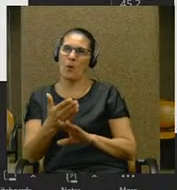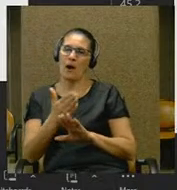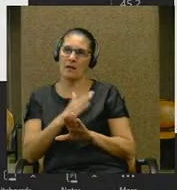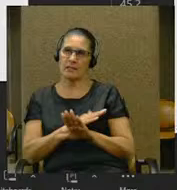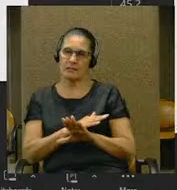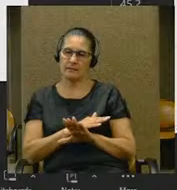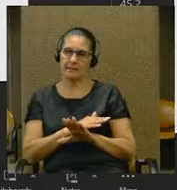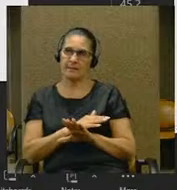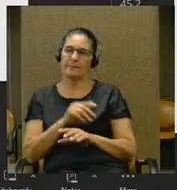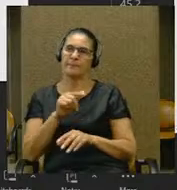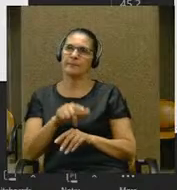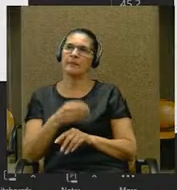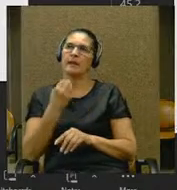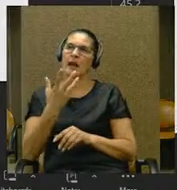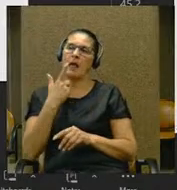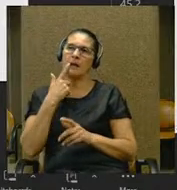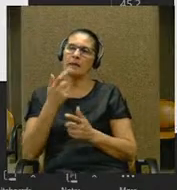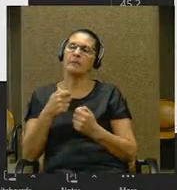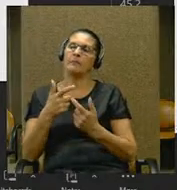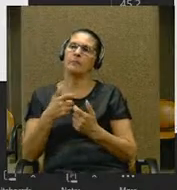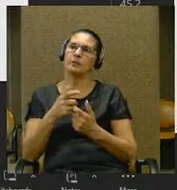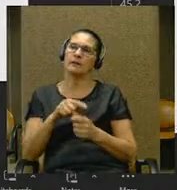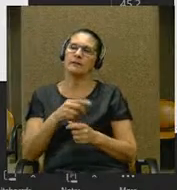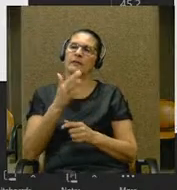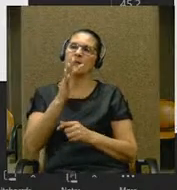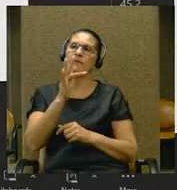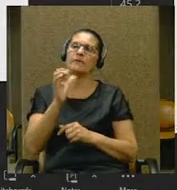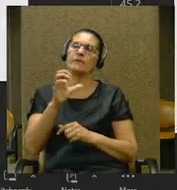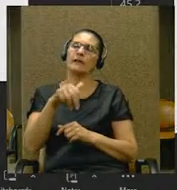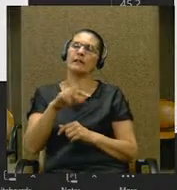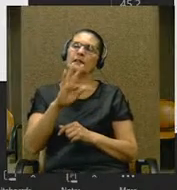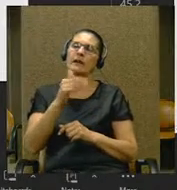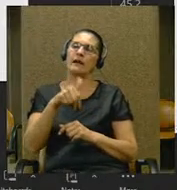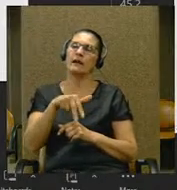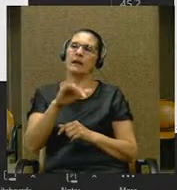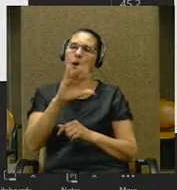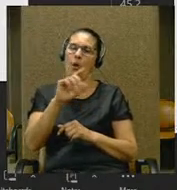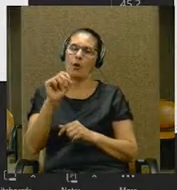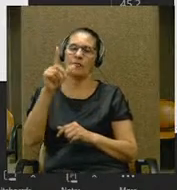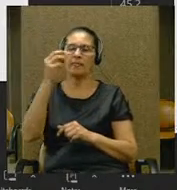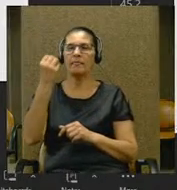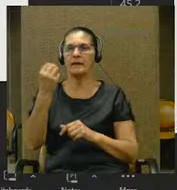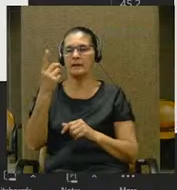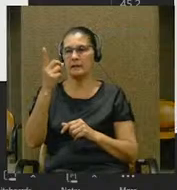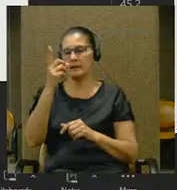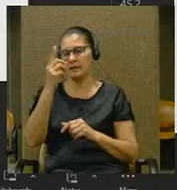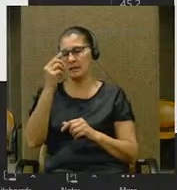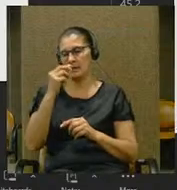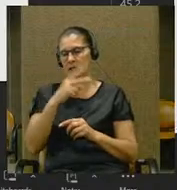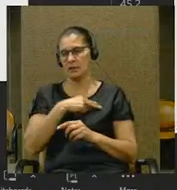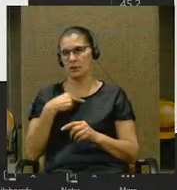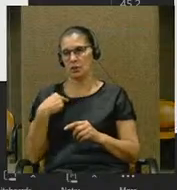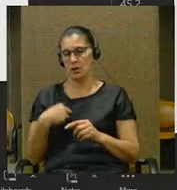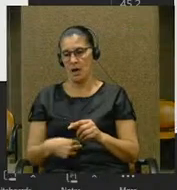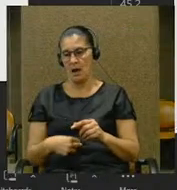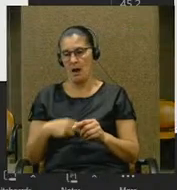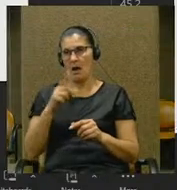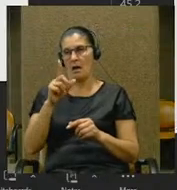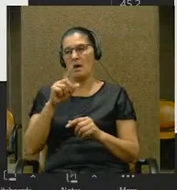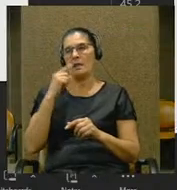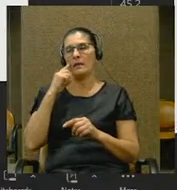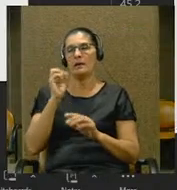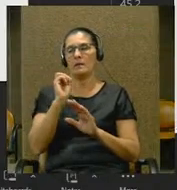of fentanyl from China and then from Mexico through the port of British Columbia. So this has been a